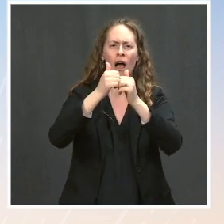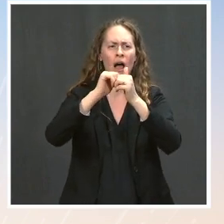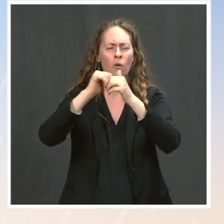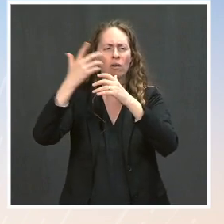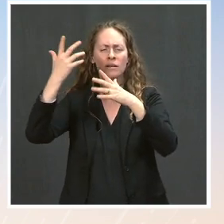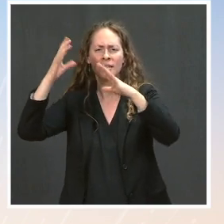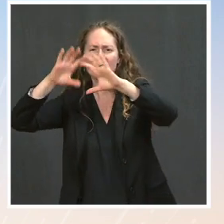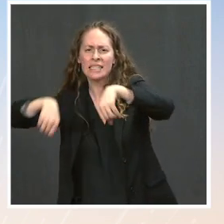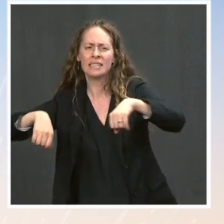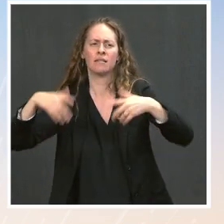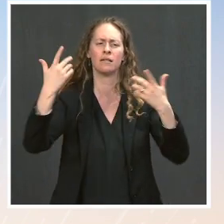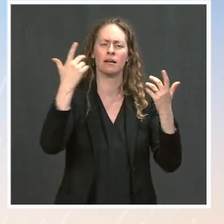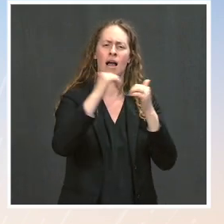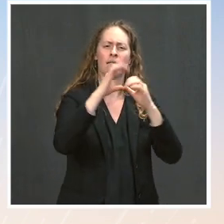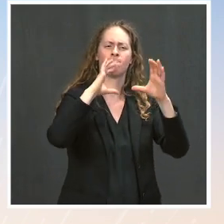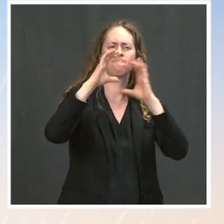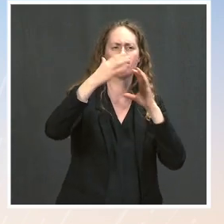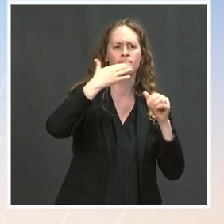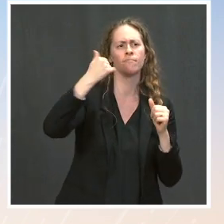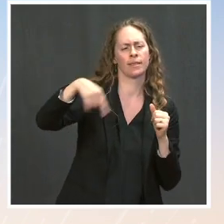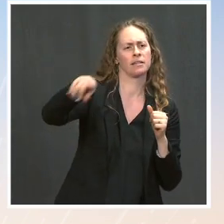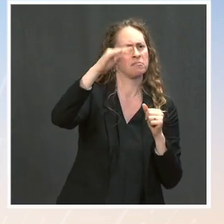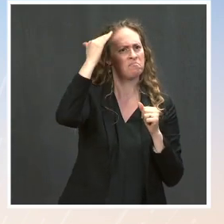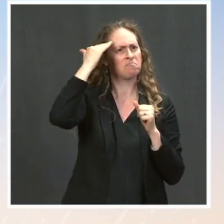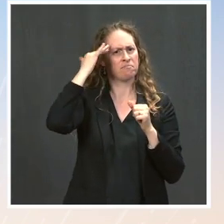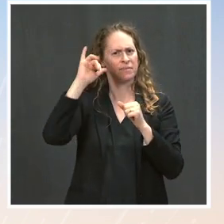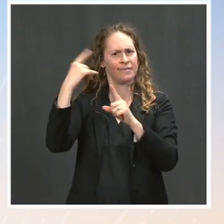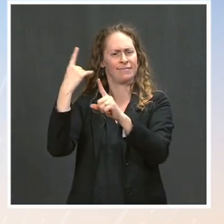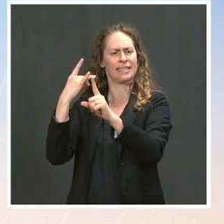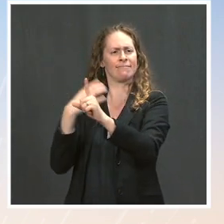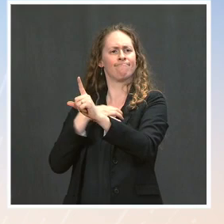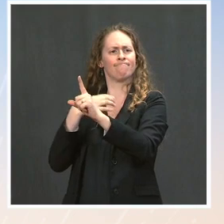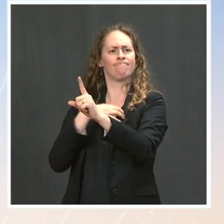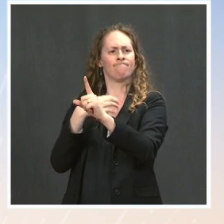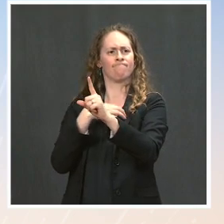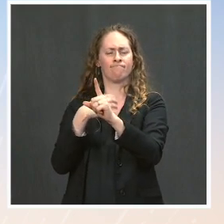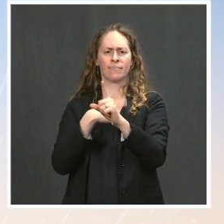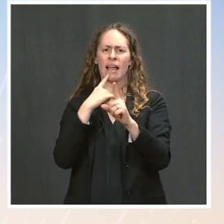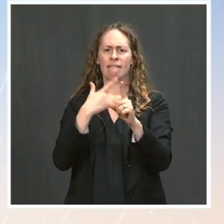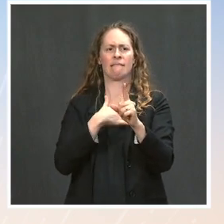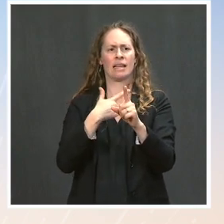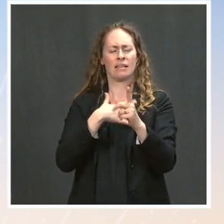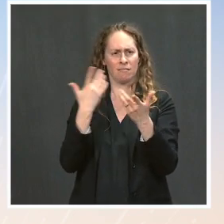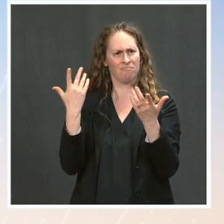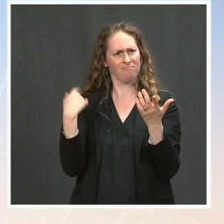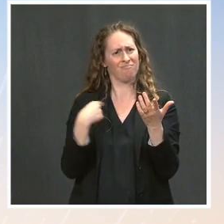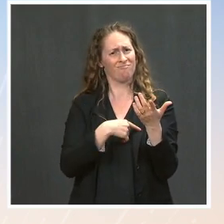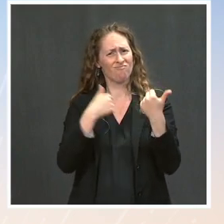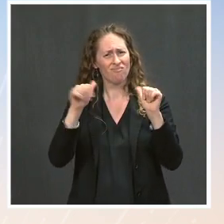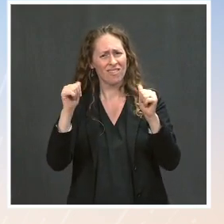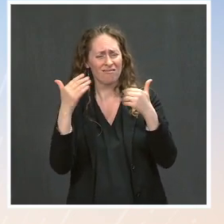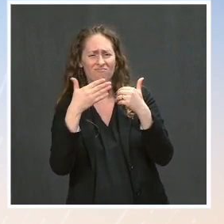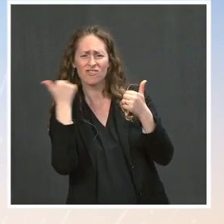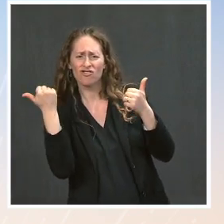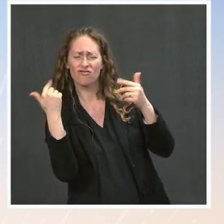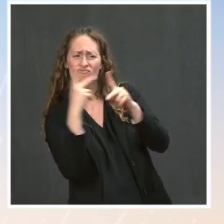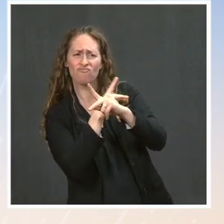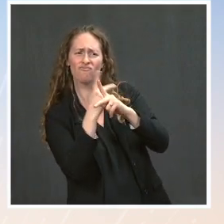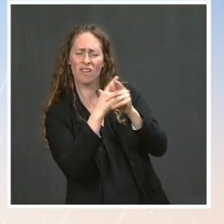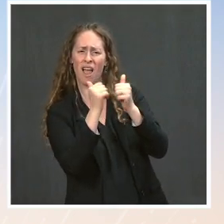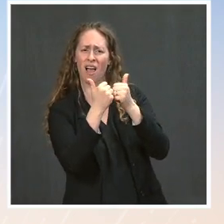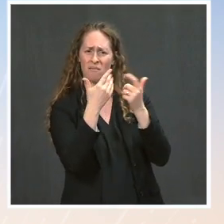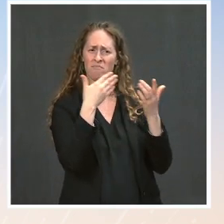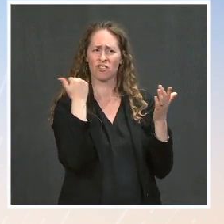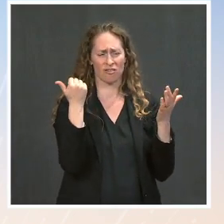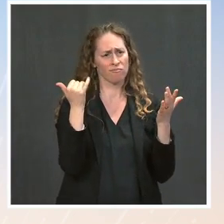which was a complaint that we came in and tried to solve when we came into office. So that was the intention. I can assure you that the